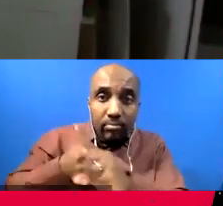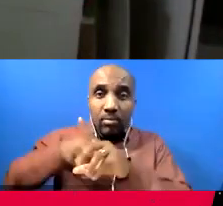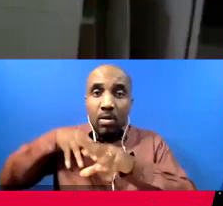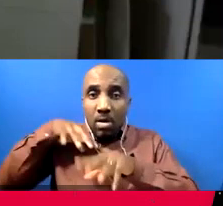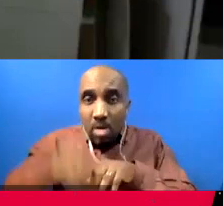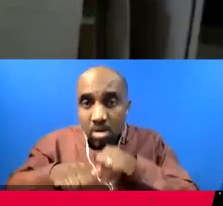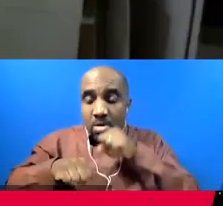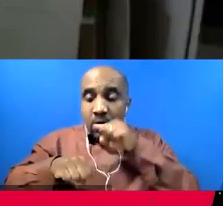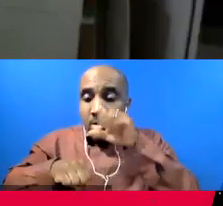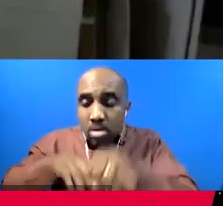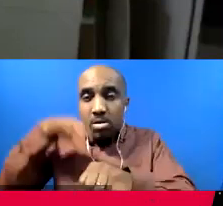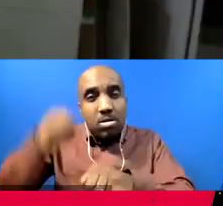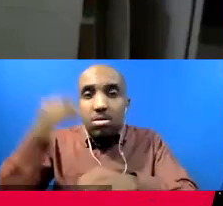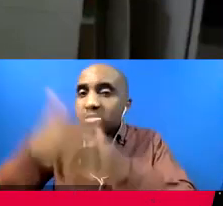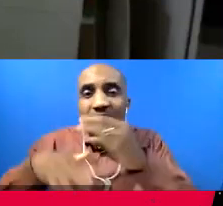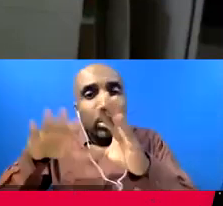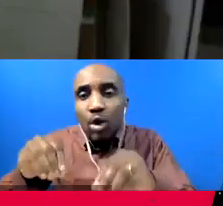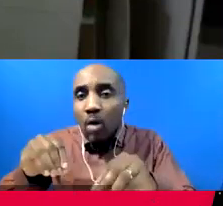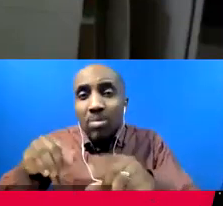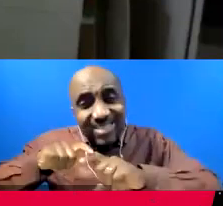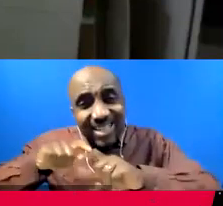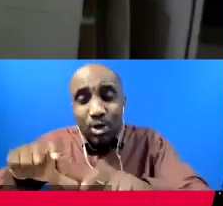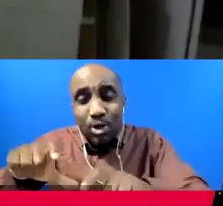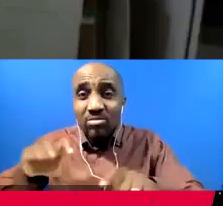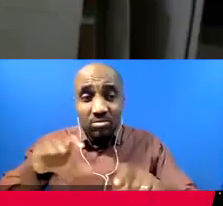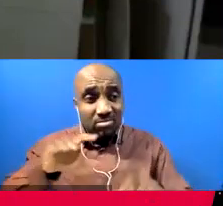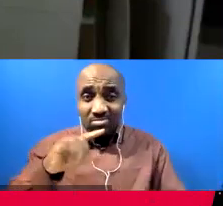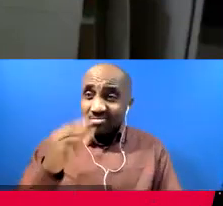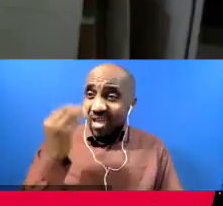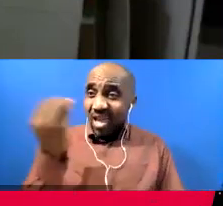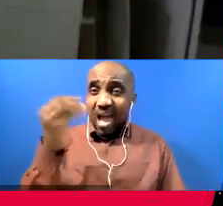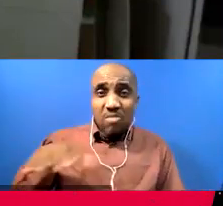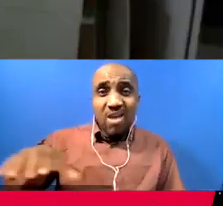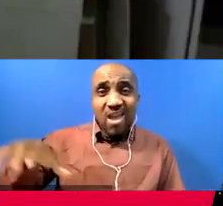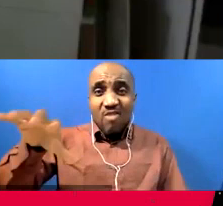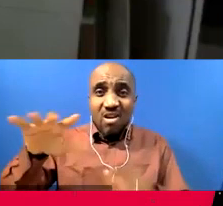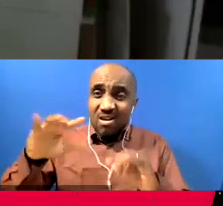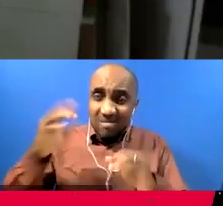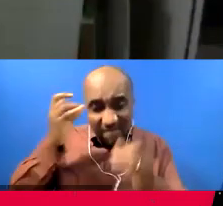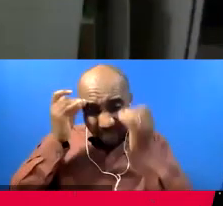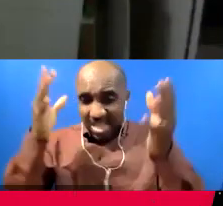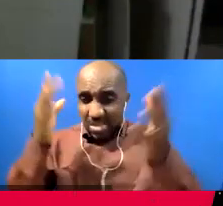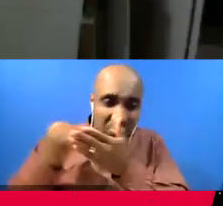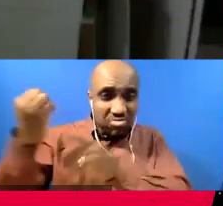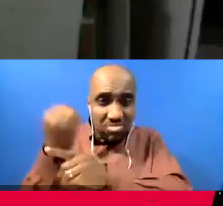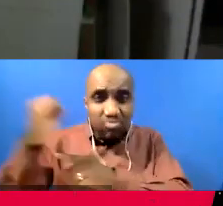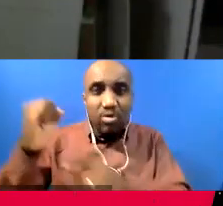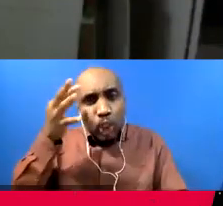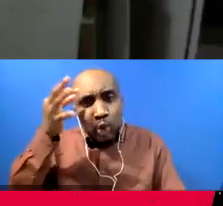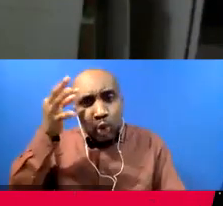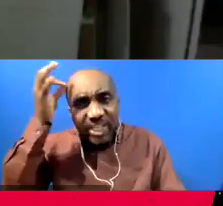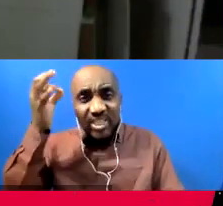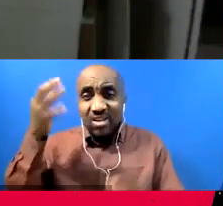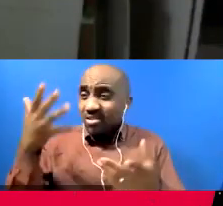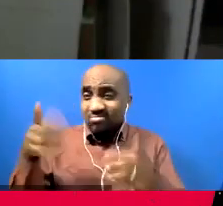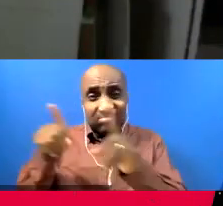because it's an ongoing struggle. Even if, say, what we learned from the Arab Spring, even if the Tunisian were able to double the